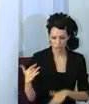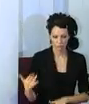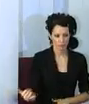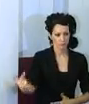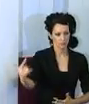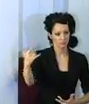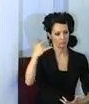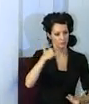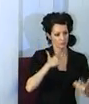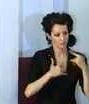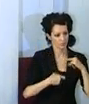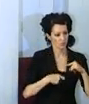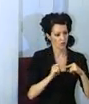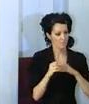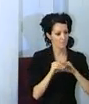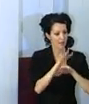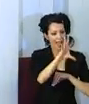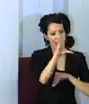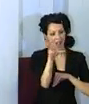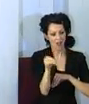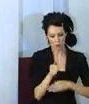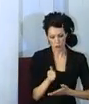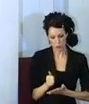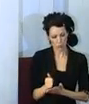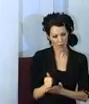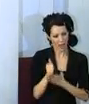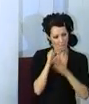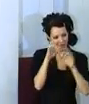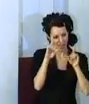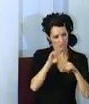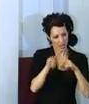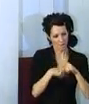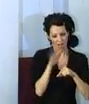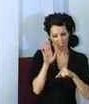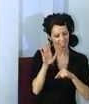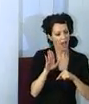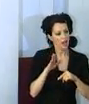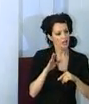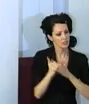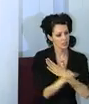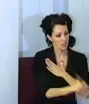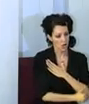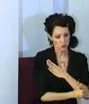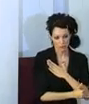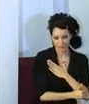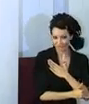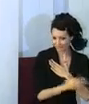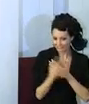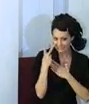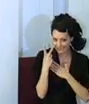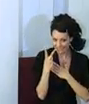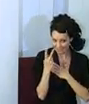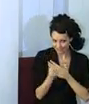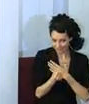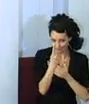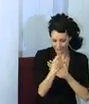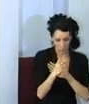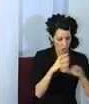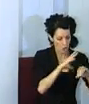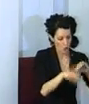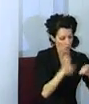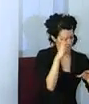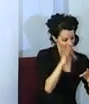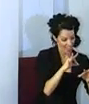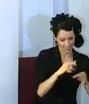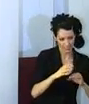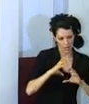Uganda to help us understand what's going on in that country. Global faith and global pride. It's not just about what